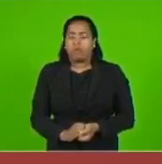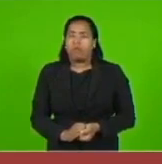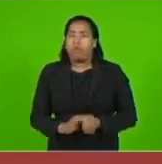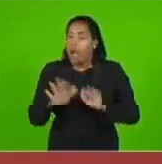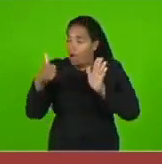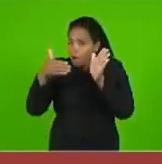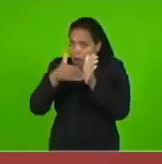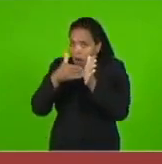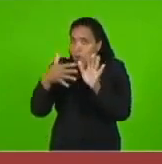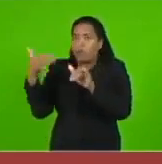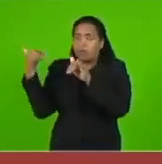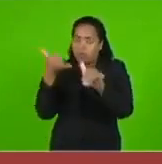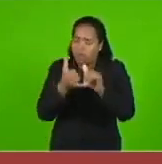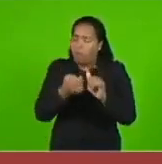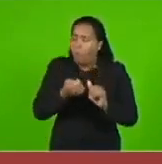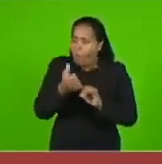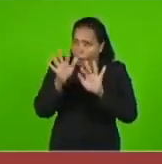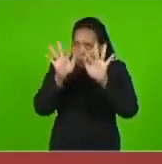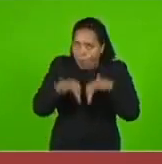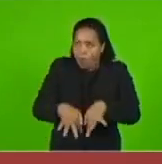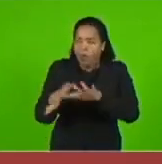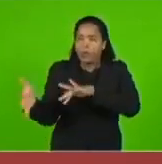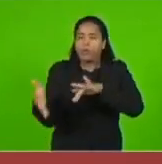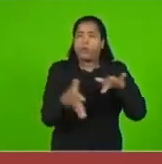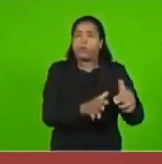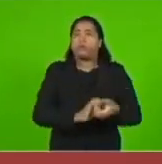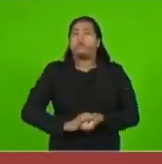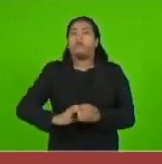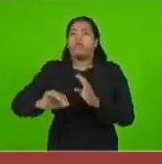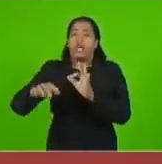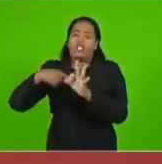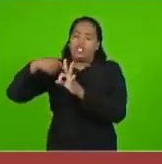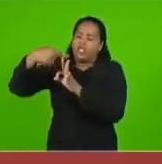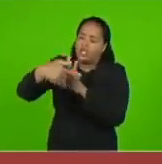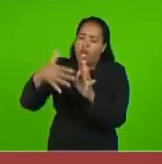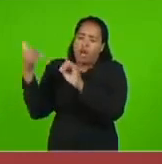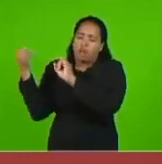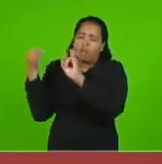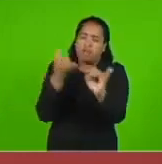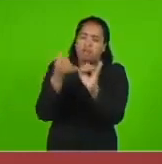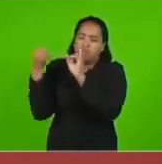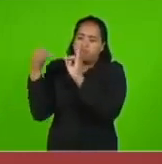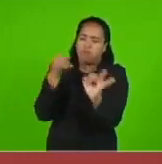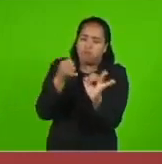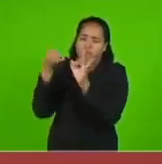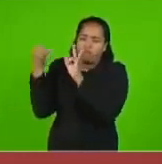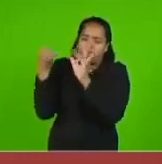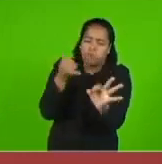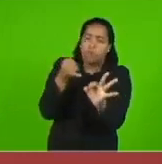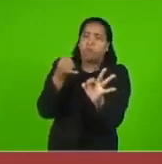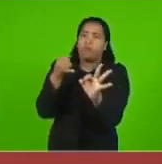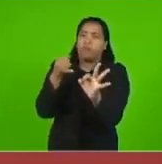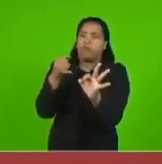says the last trumpet. You can show. So the first three trumpets have already blown.